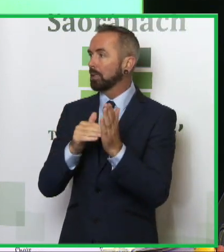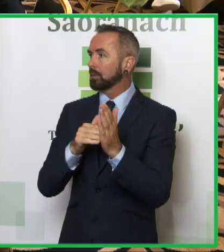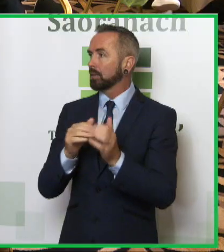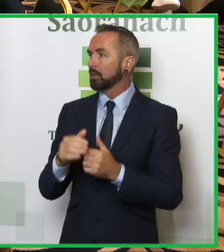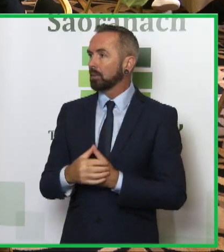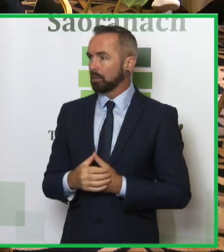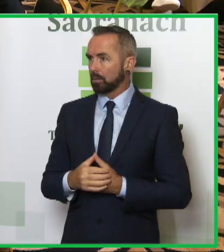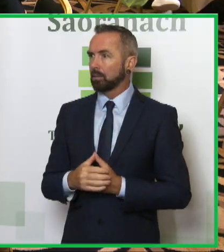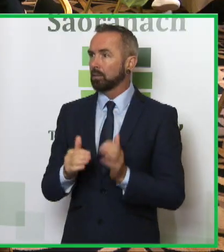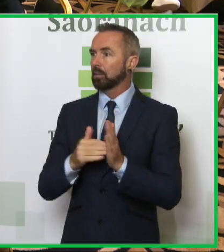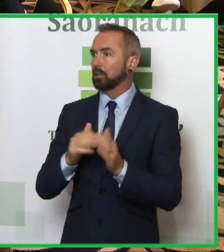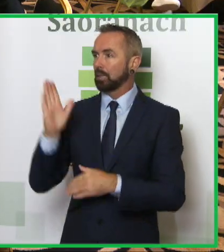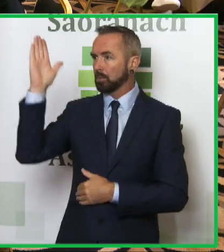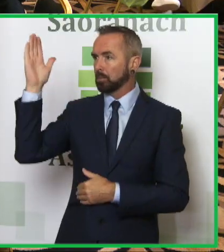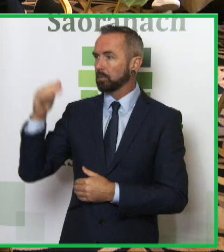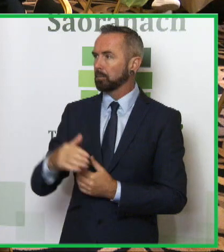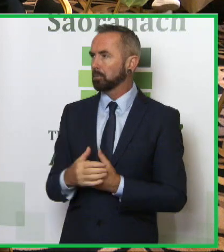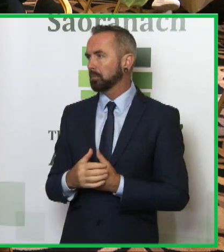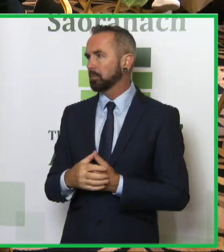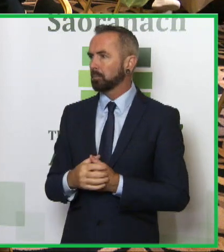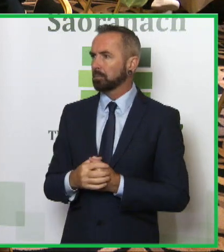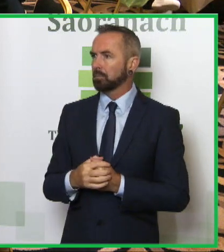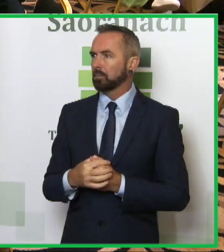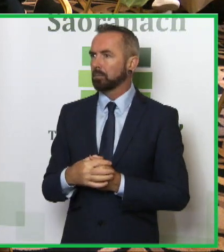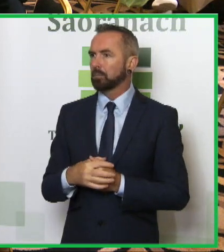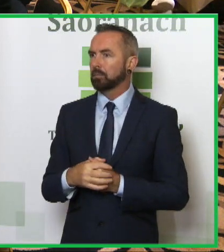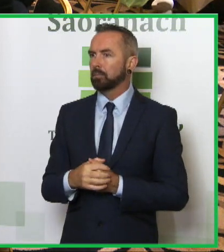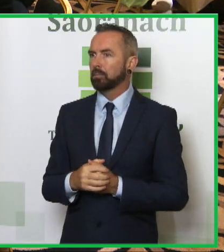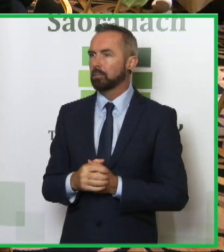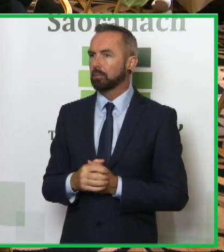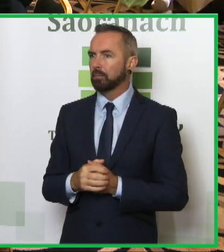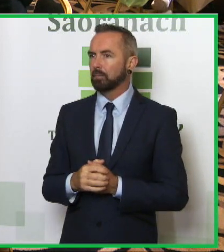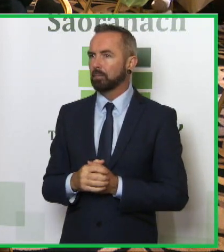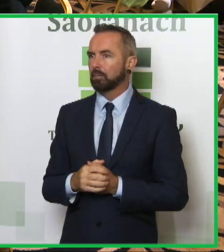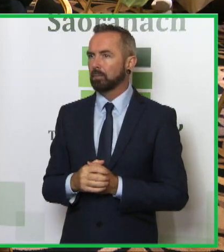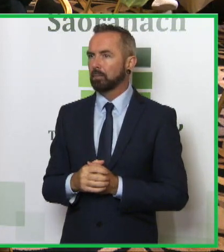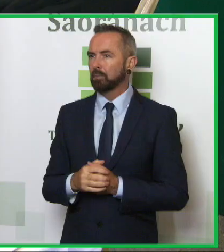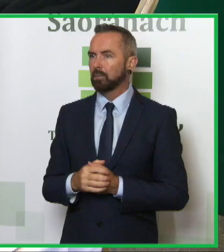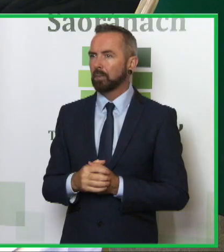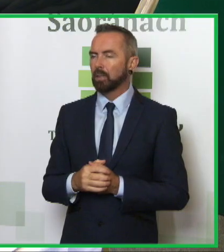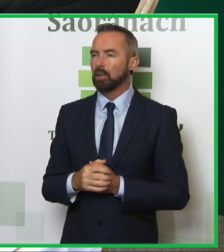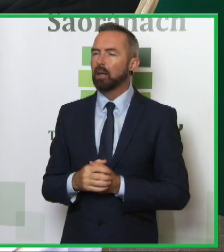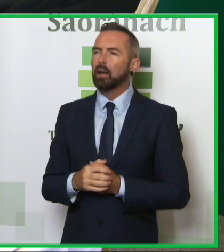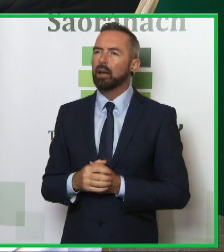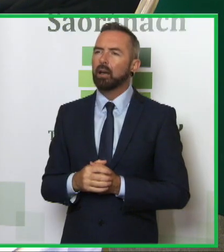from the room. Yes. Okay. There are. Okay. Of course, Marie.